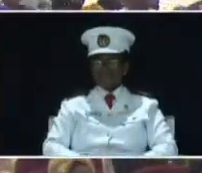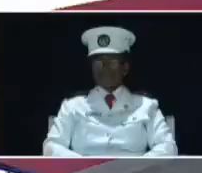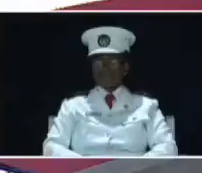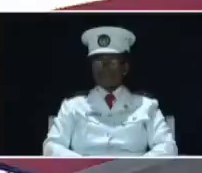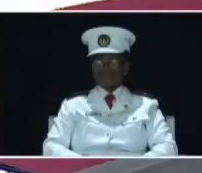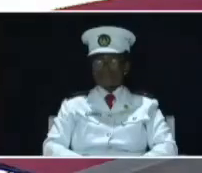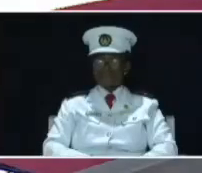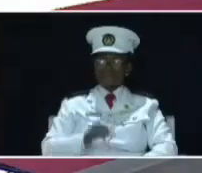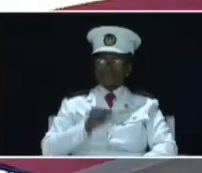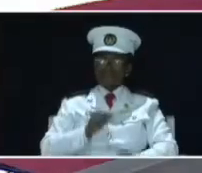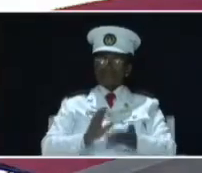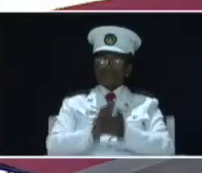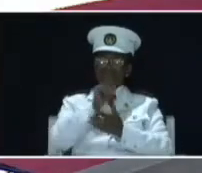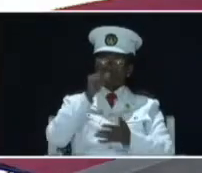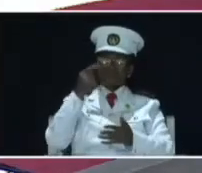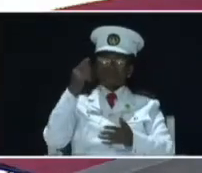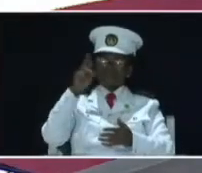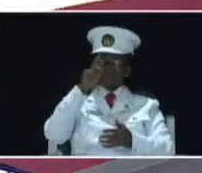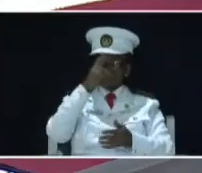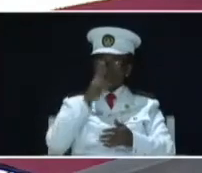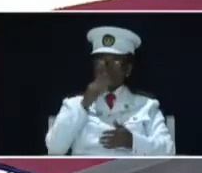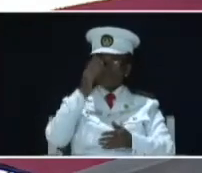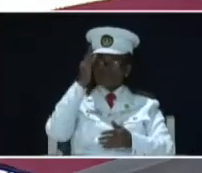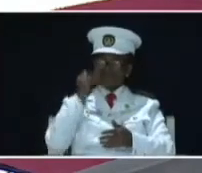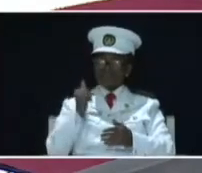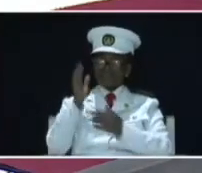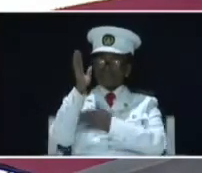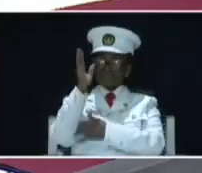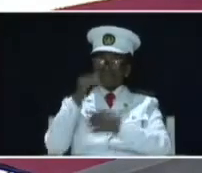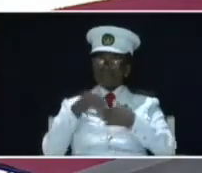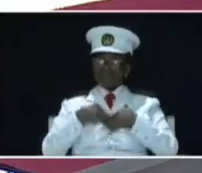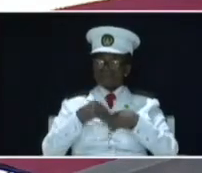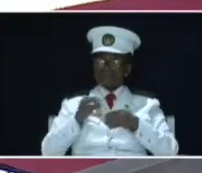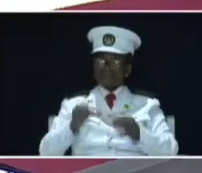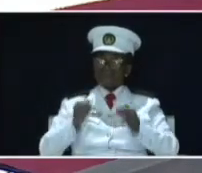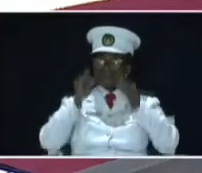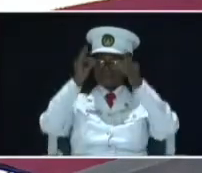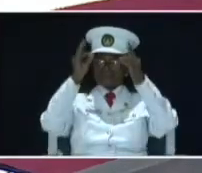I believe the reason God has decided to give you your miracle in advance